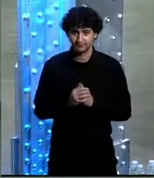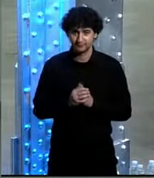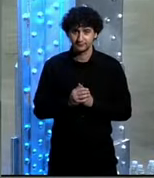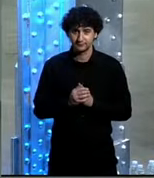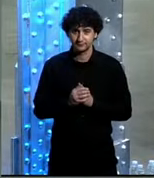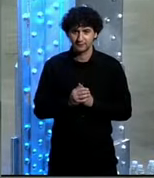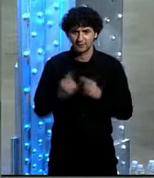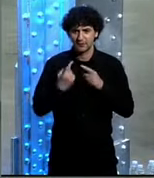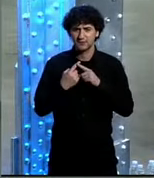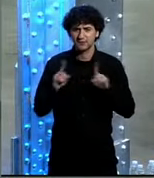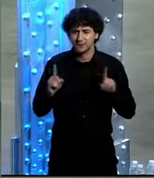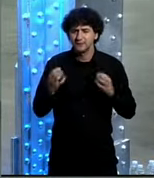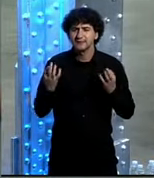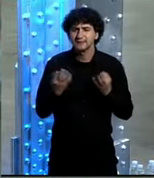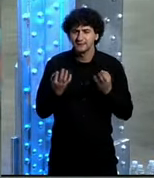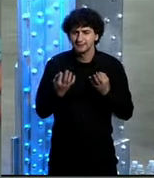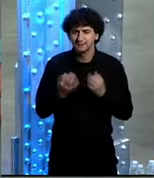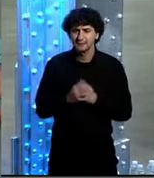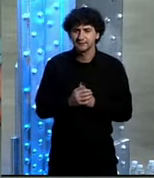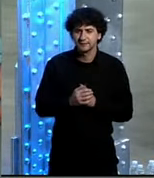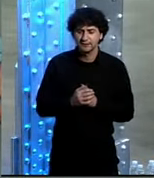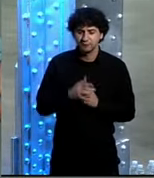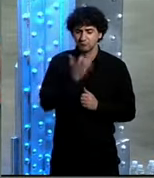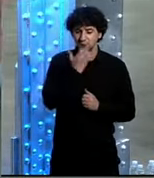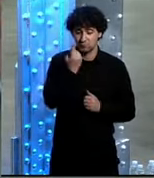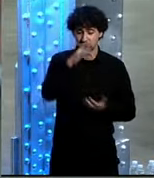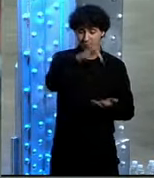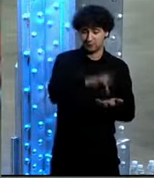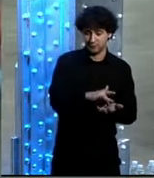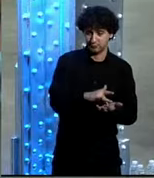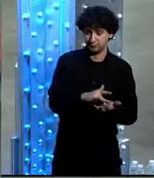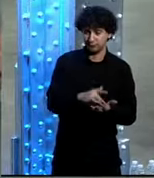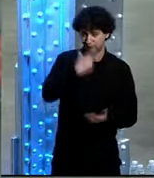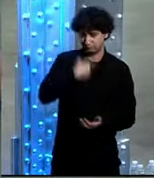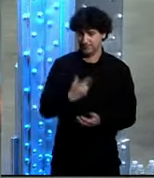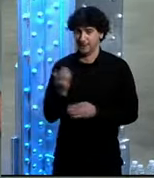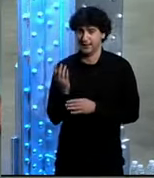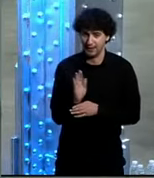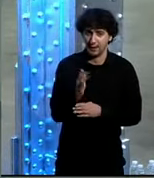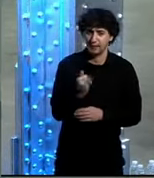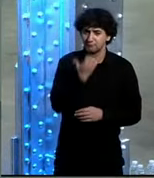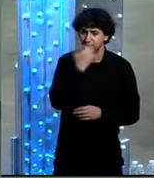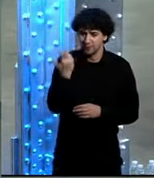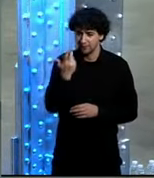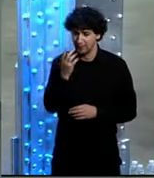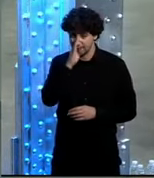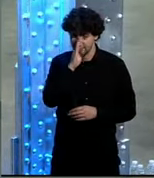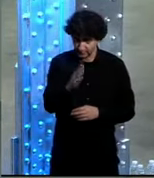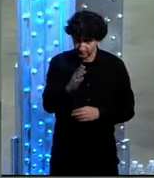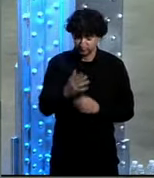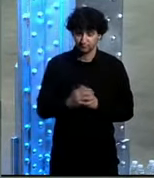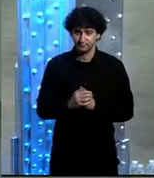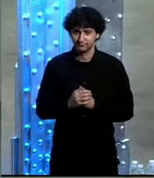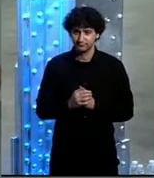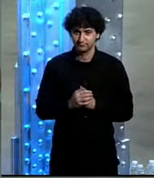And to finish off, I will say that something that makes us different is that we are here, we